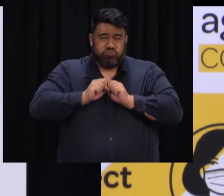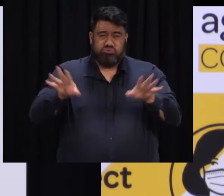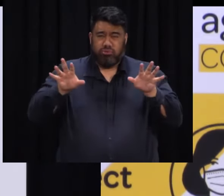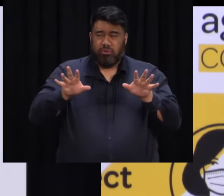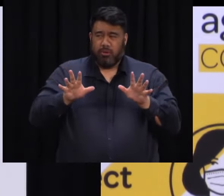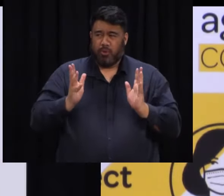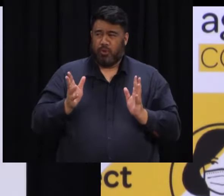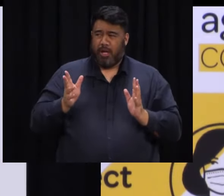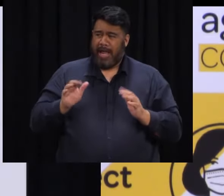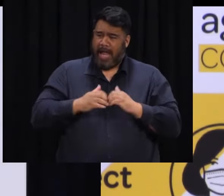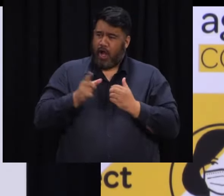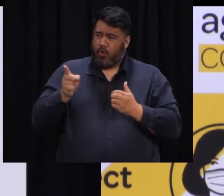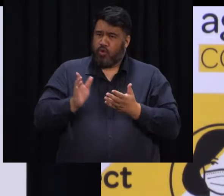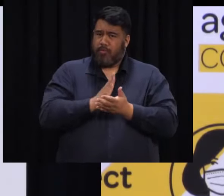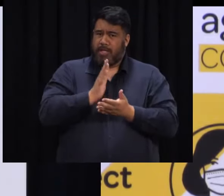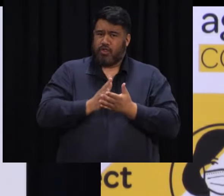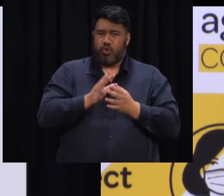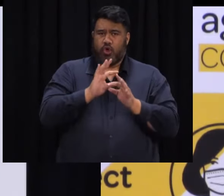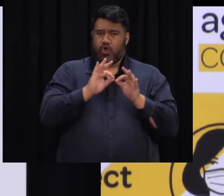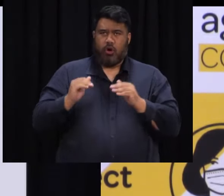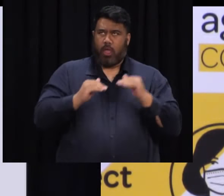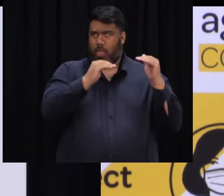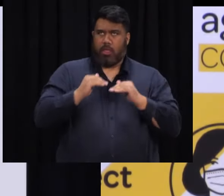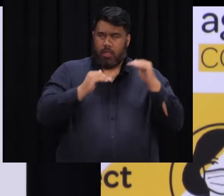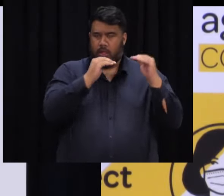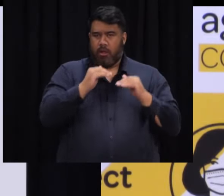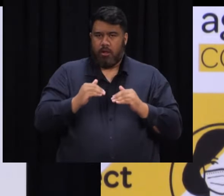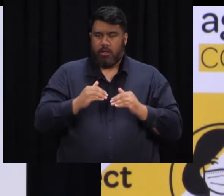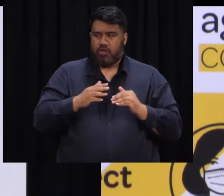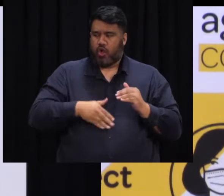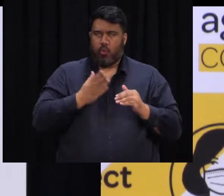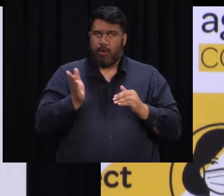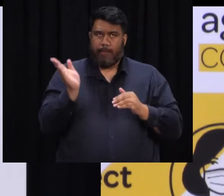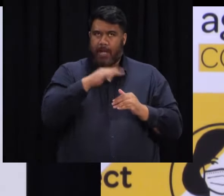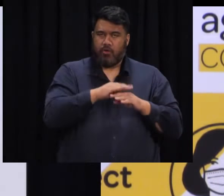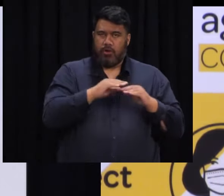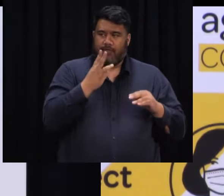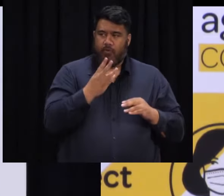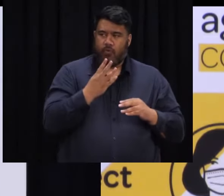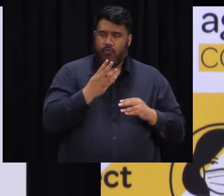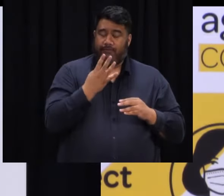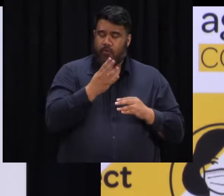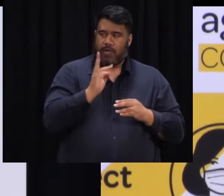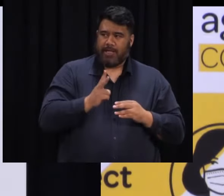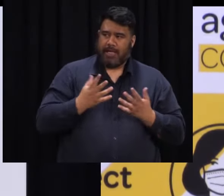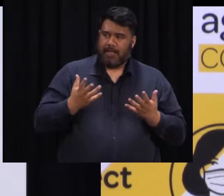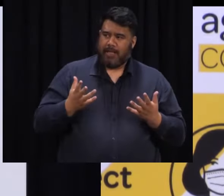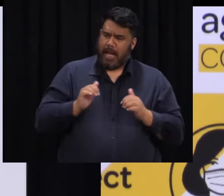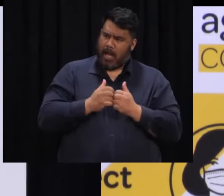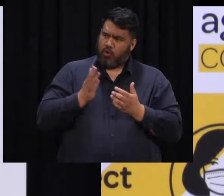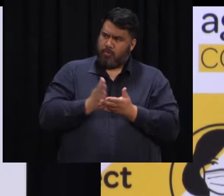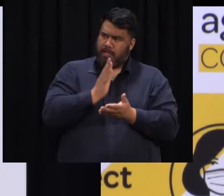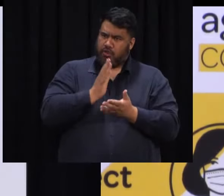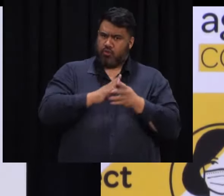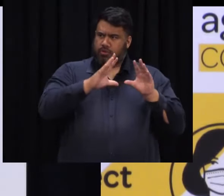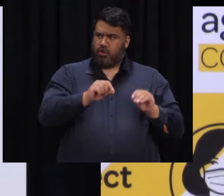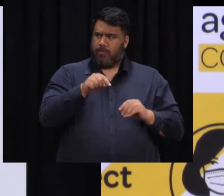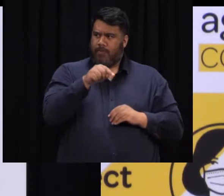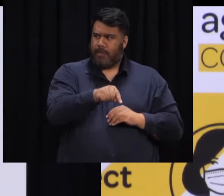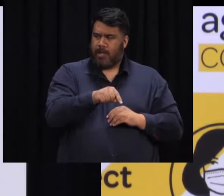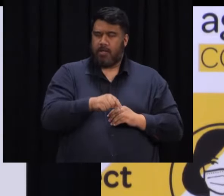also commit to not yo-yoing back up to level 4? Well, you will have seen from the observations of where we've had transmission to